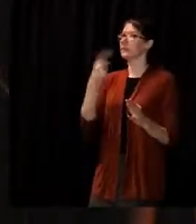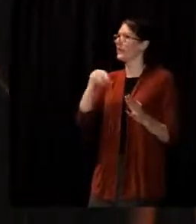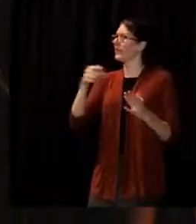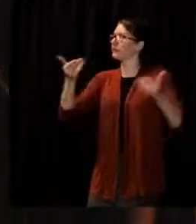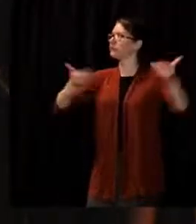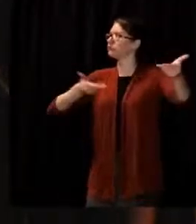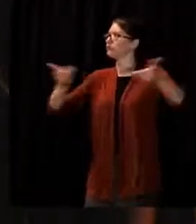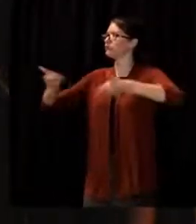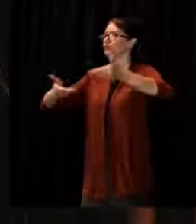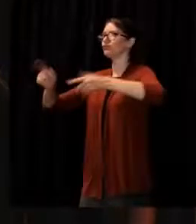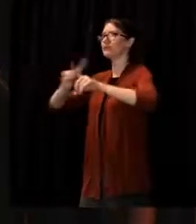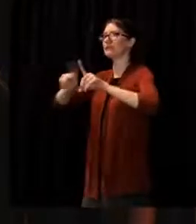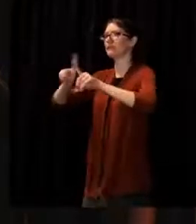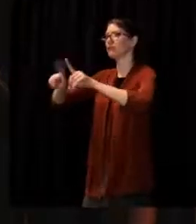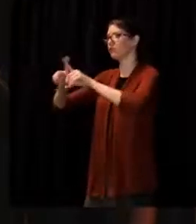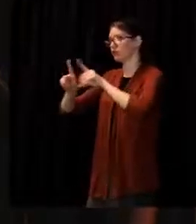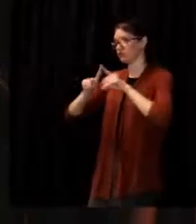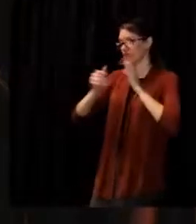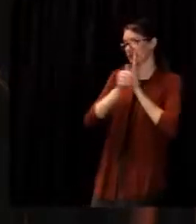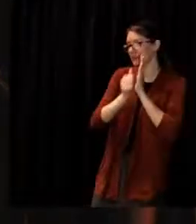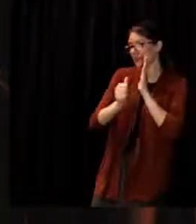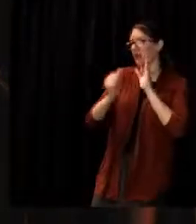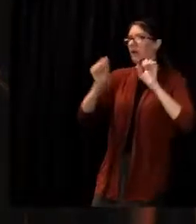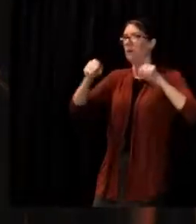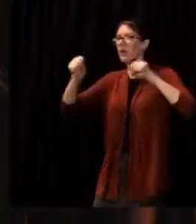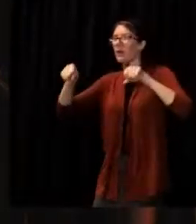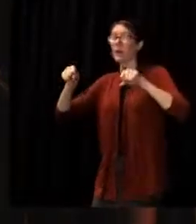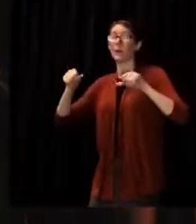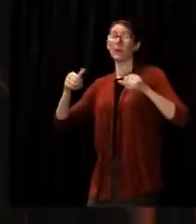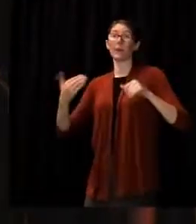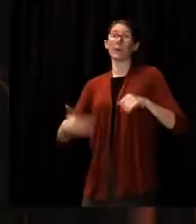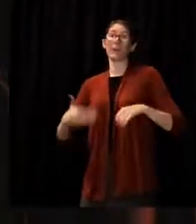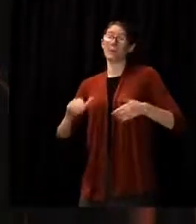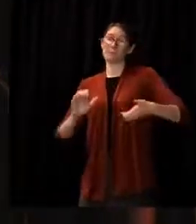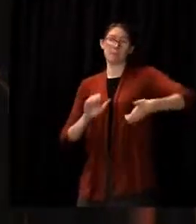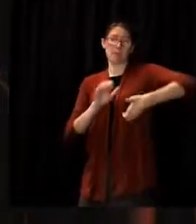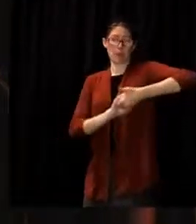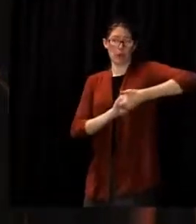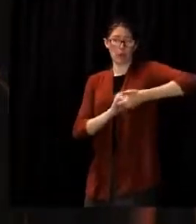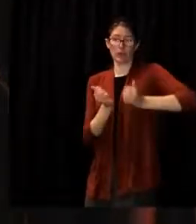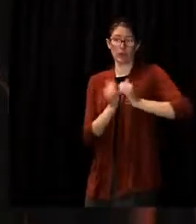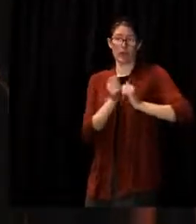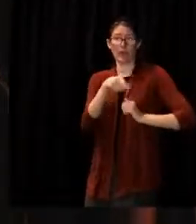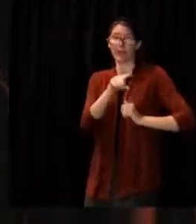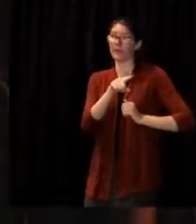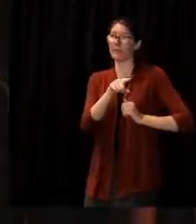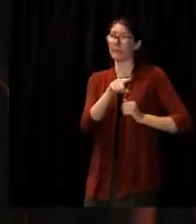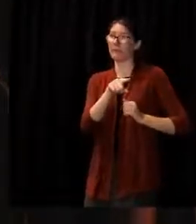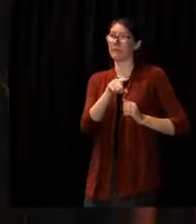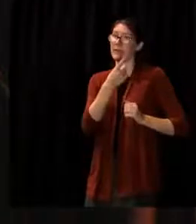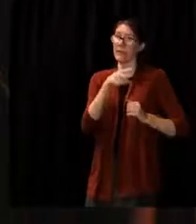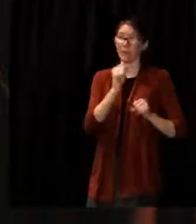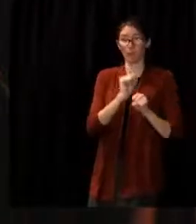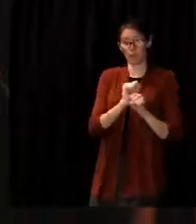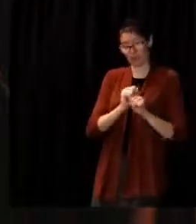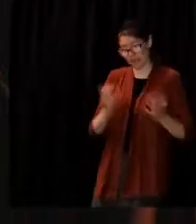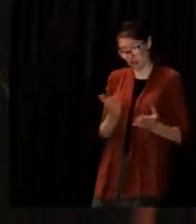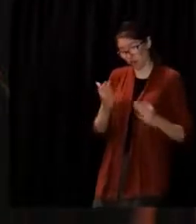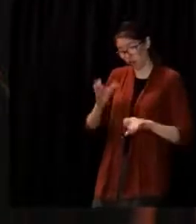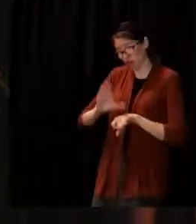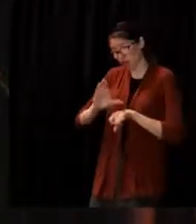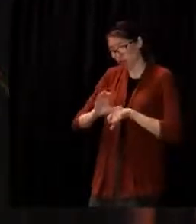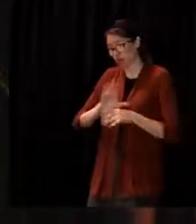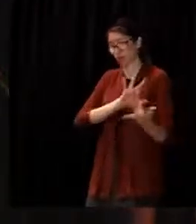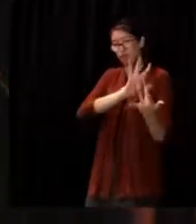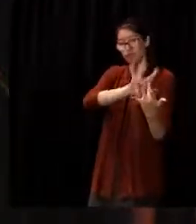different skills and abilities. And it's been fantastic to see them and to partner with them or have them work through us to reach and